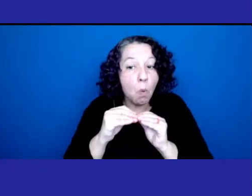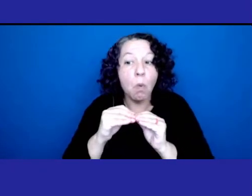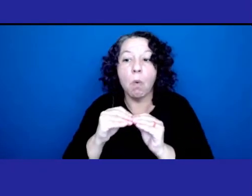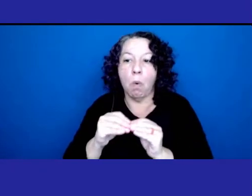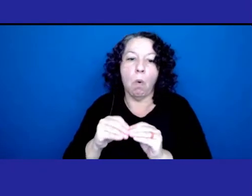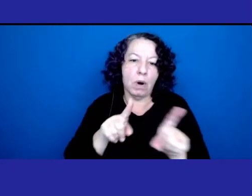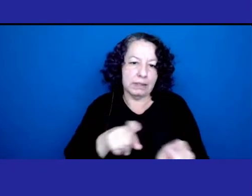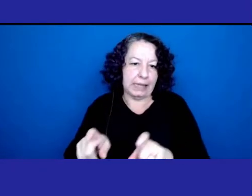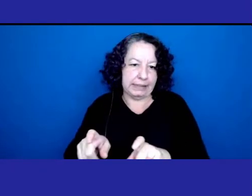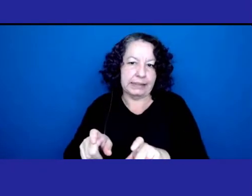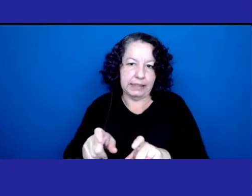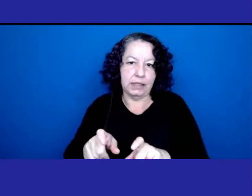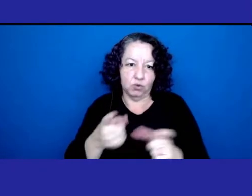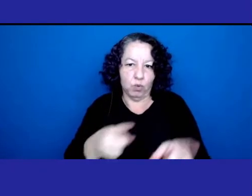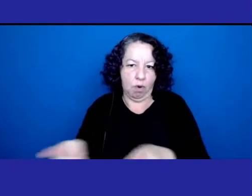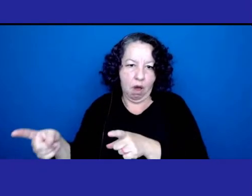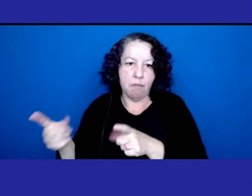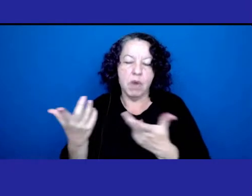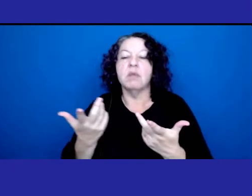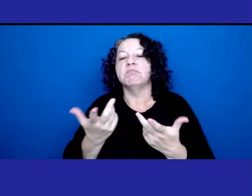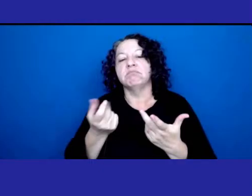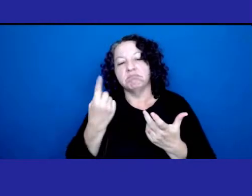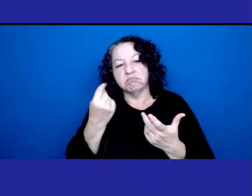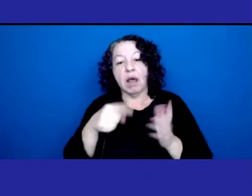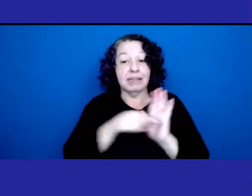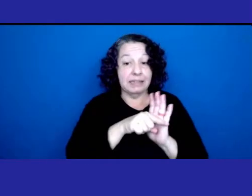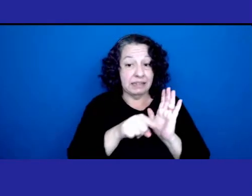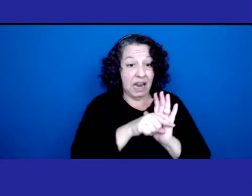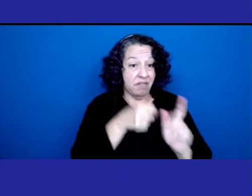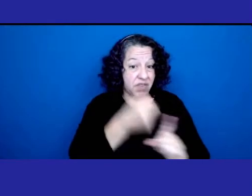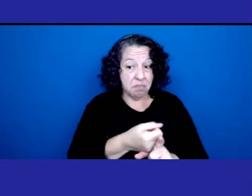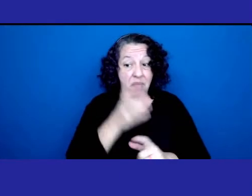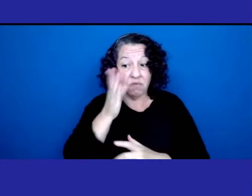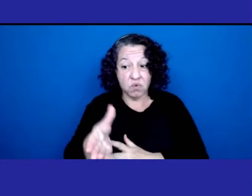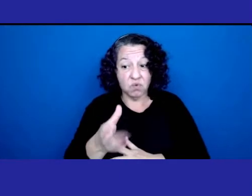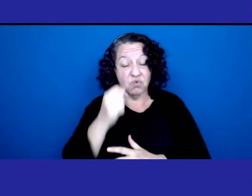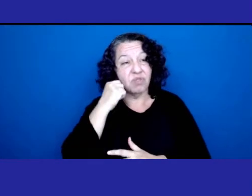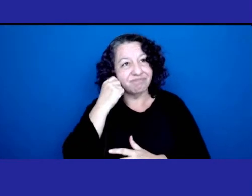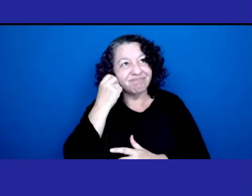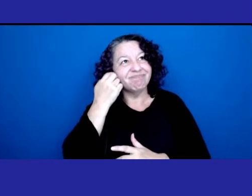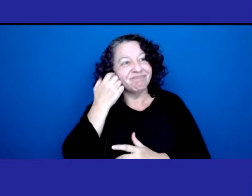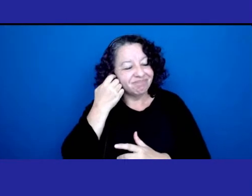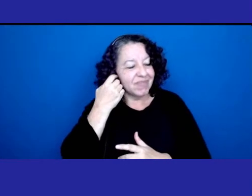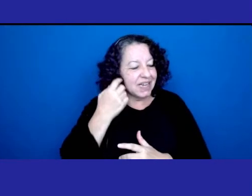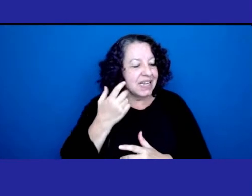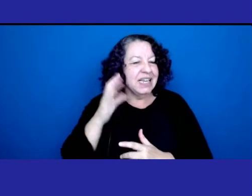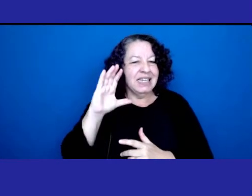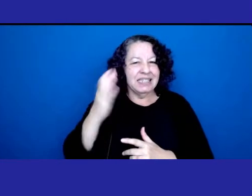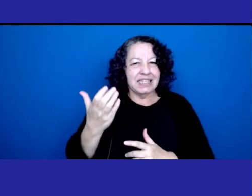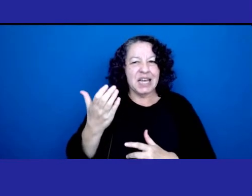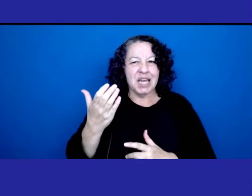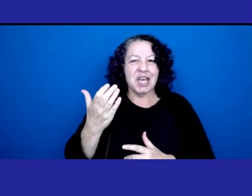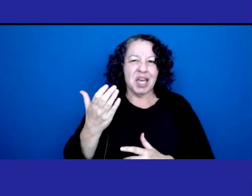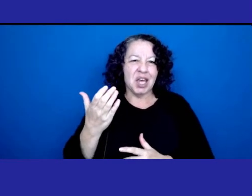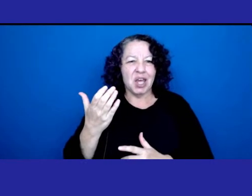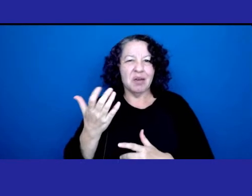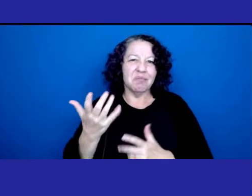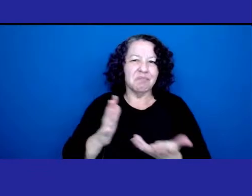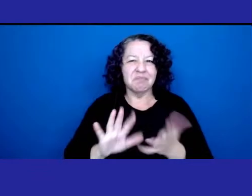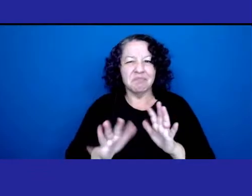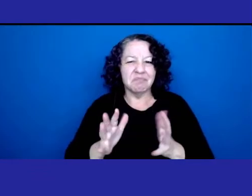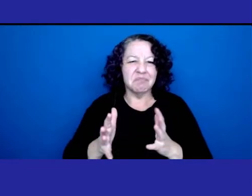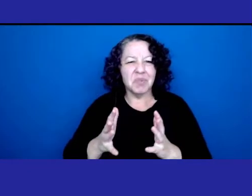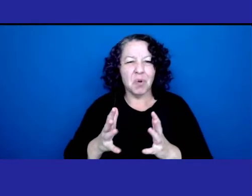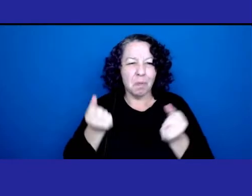think the negative on the future is that there seemed to be also a proliferation of tests.